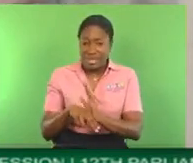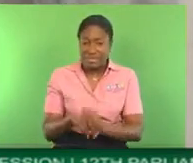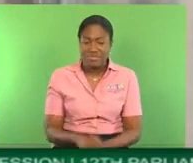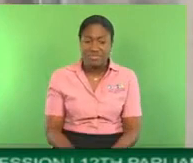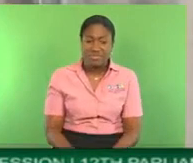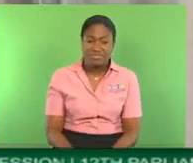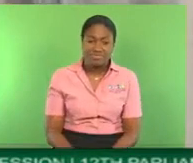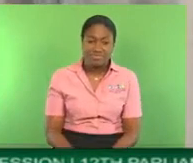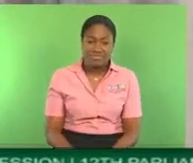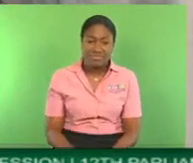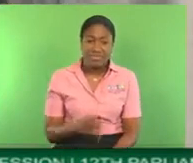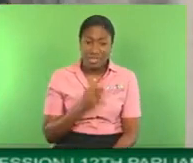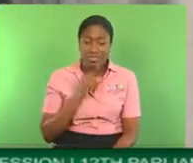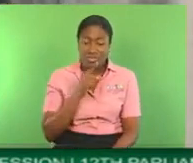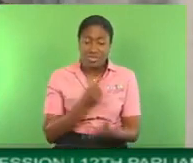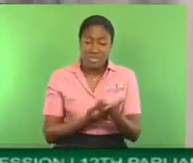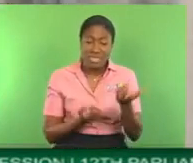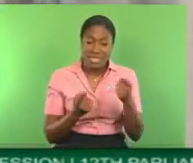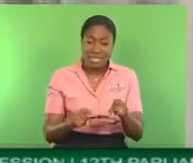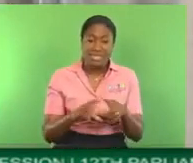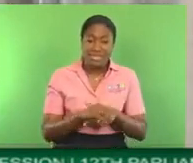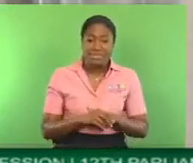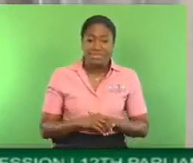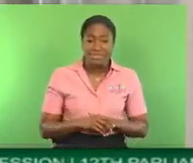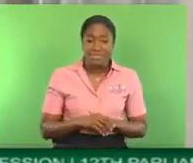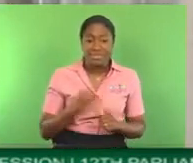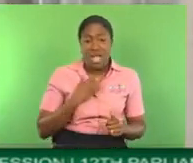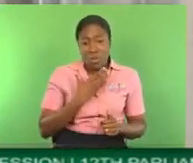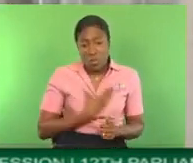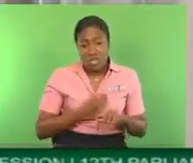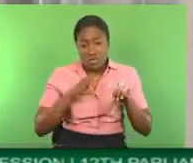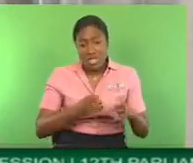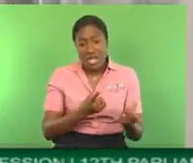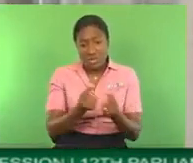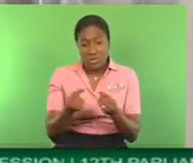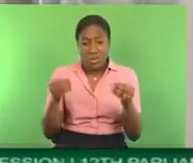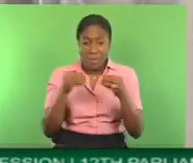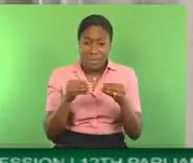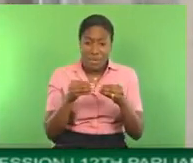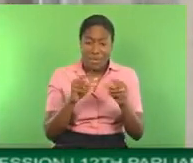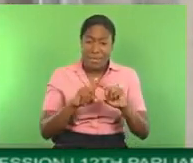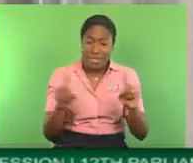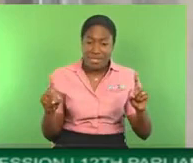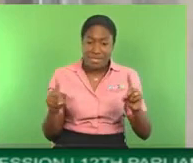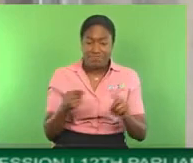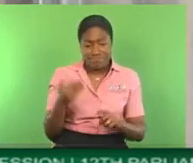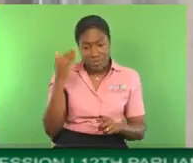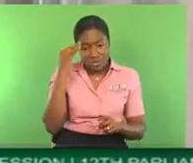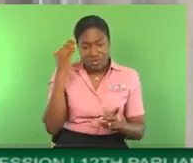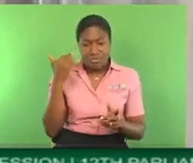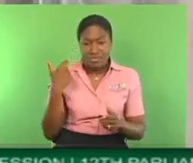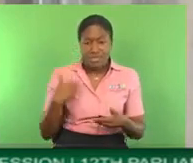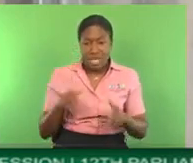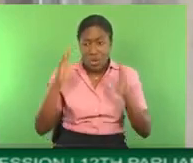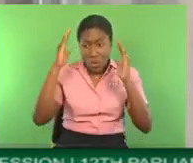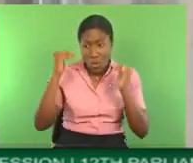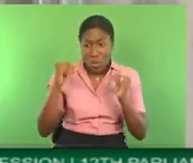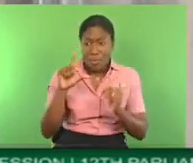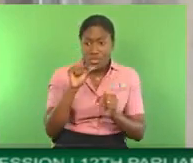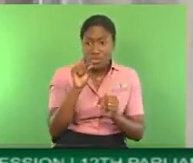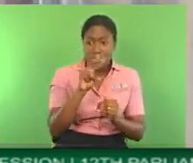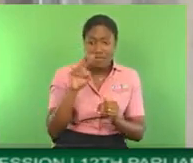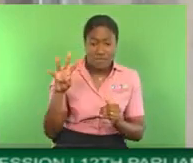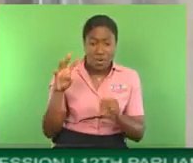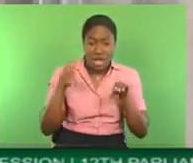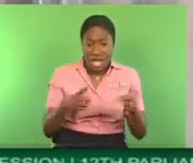And it's a reality what happens. I wish we could do more, but you know what? Let's hope in 2024 more